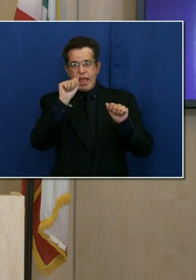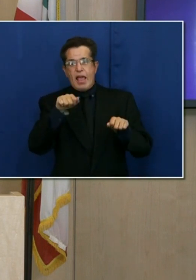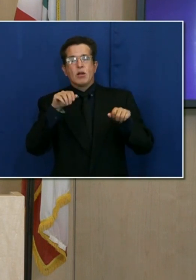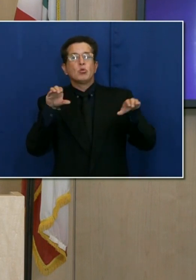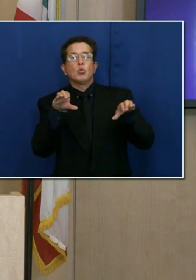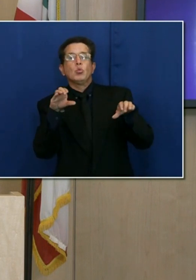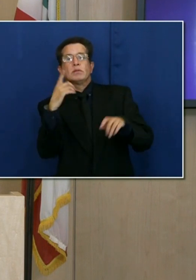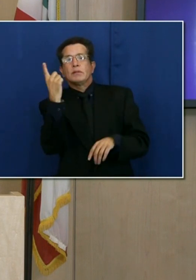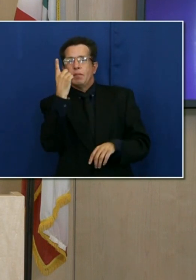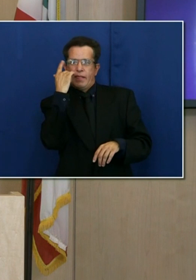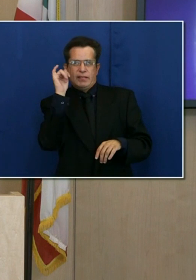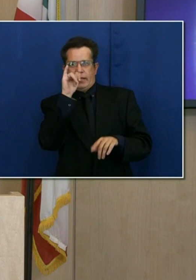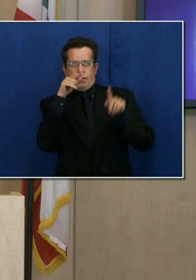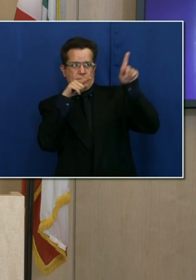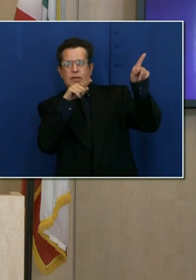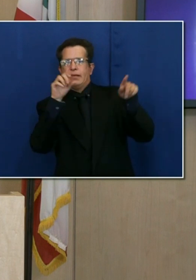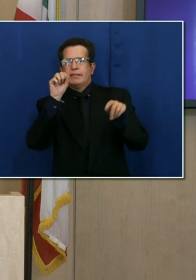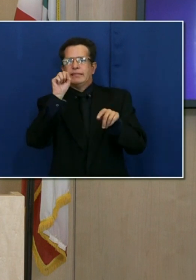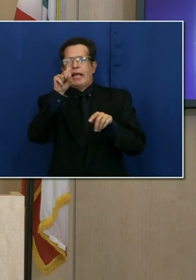Diego State, that